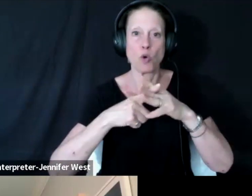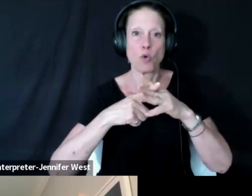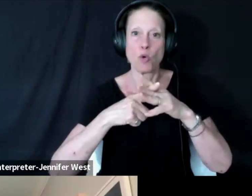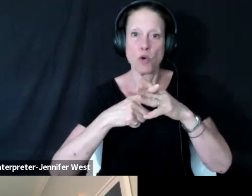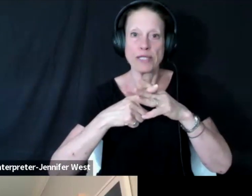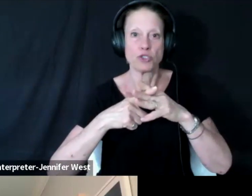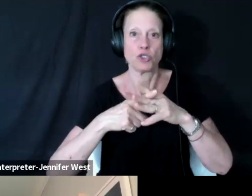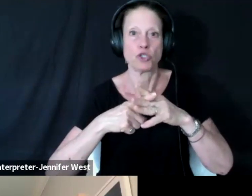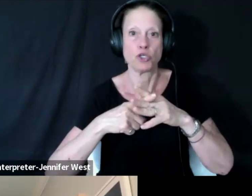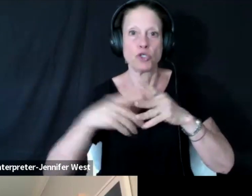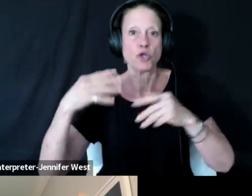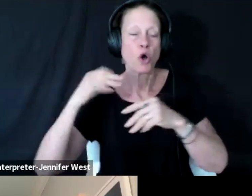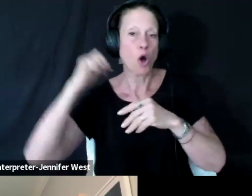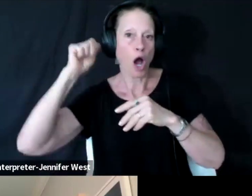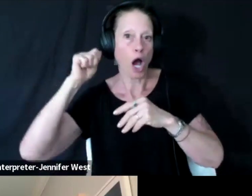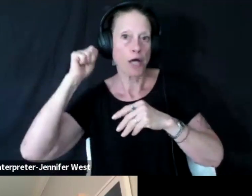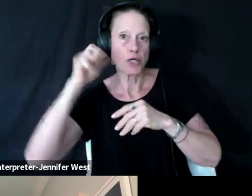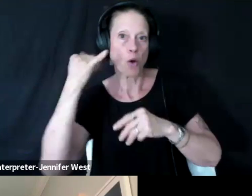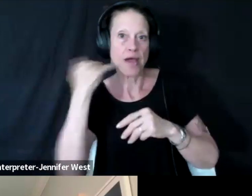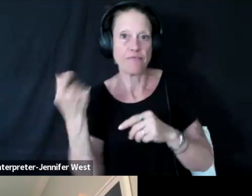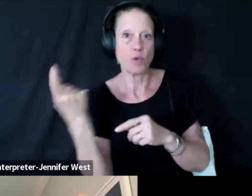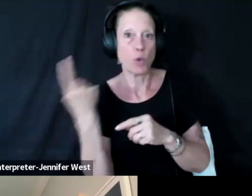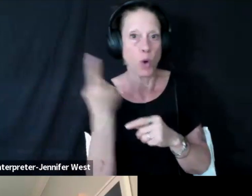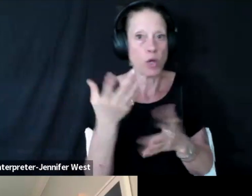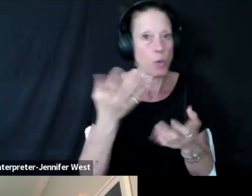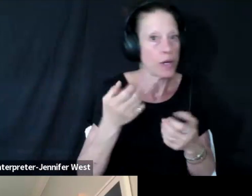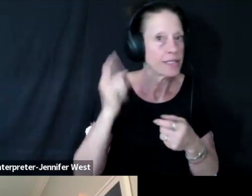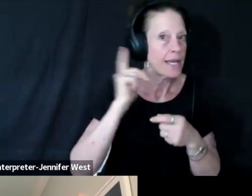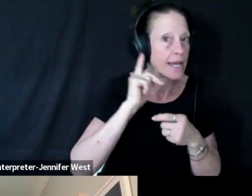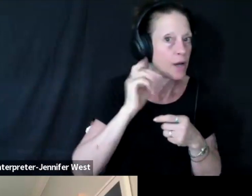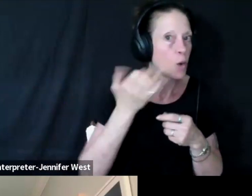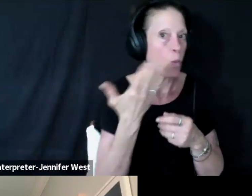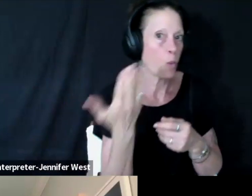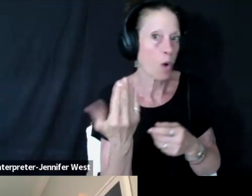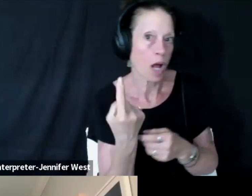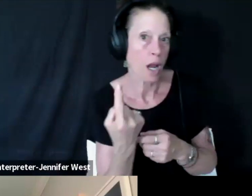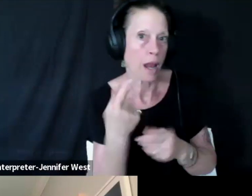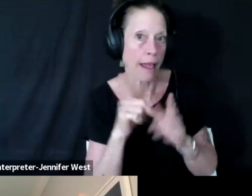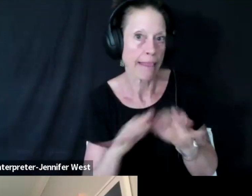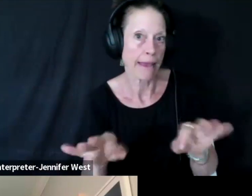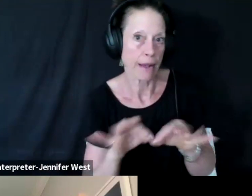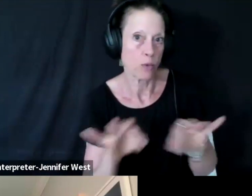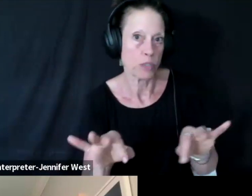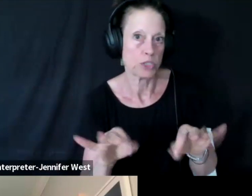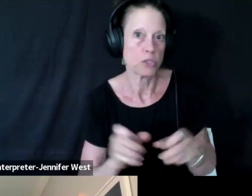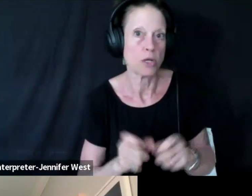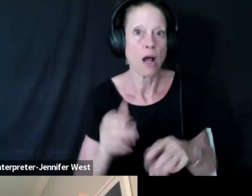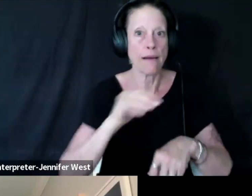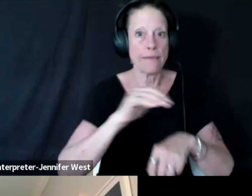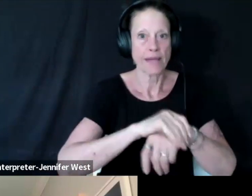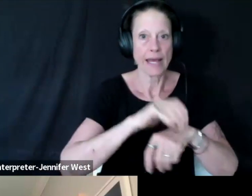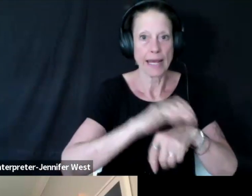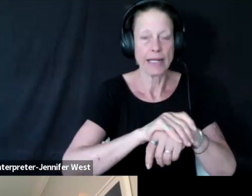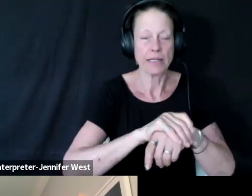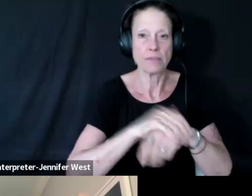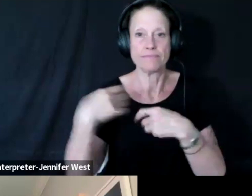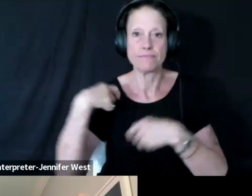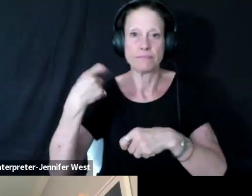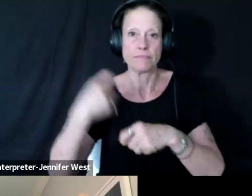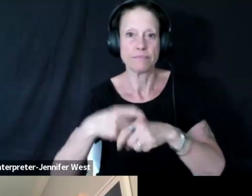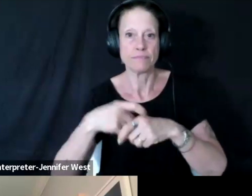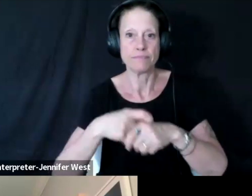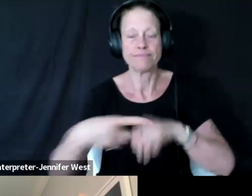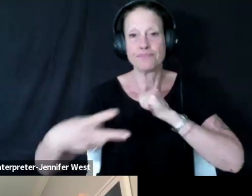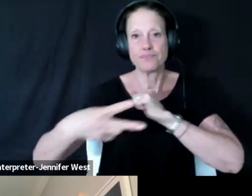language. And the interpretation information is on your screen currently. The English and Spanish versions will be archived